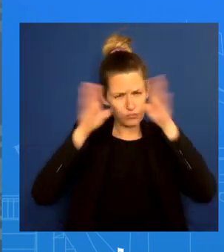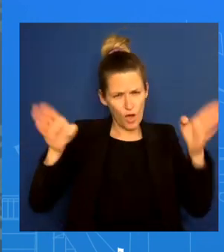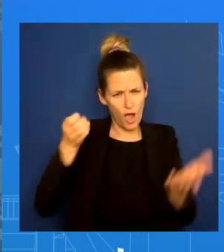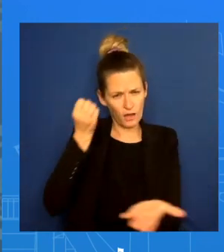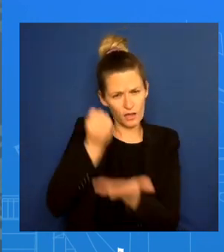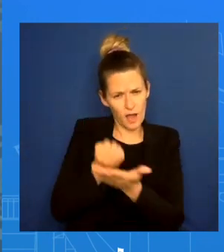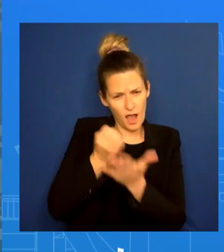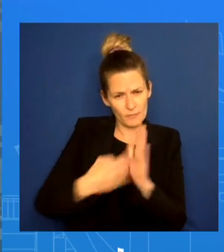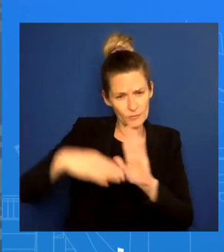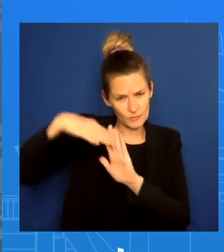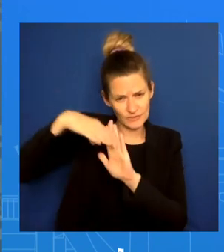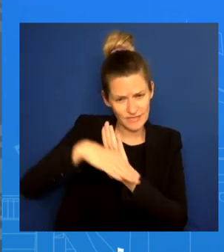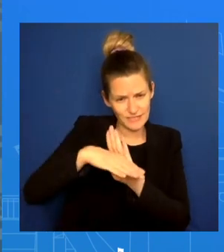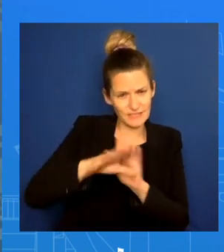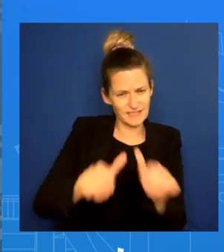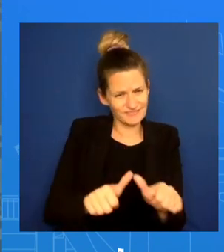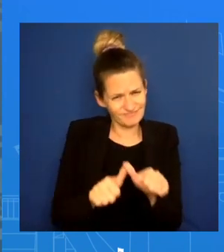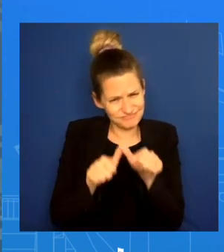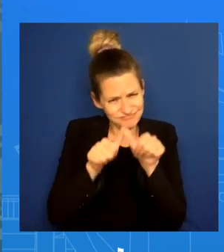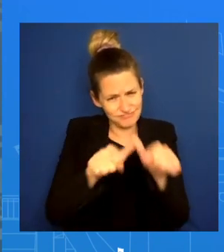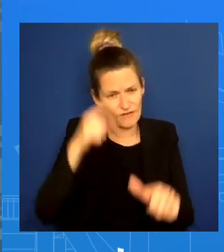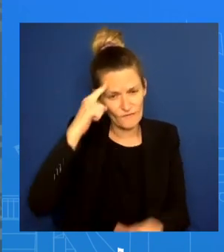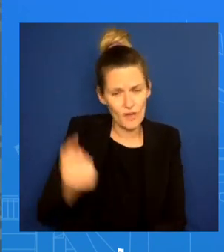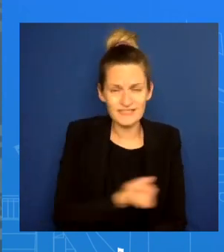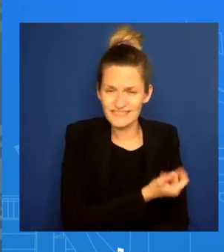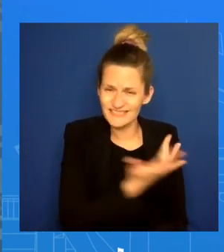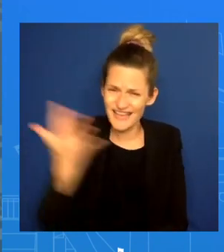been around since 1920. I'm going to move on.